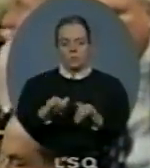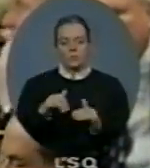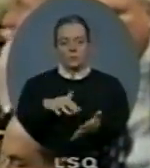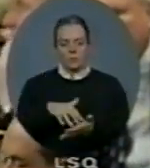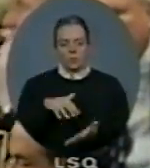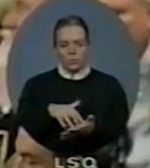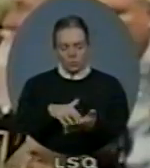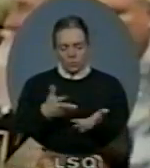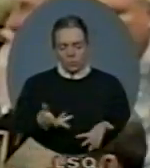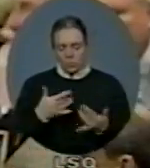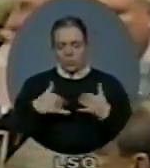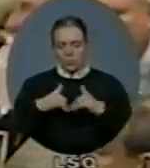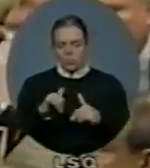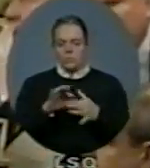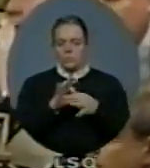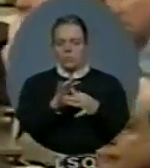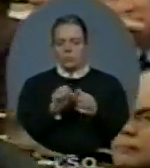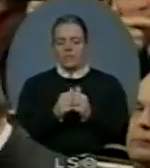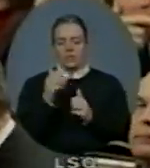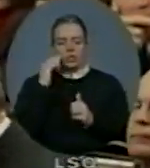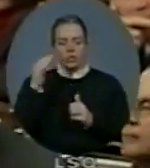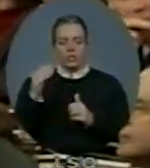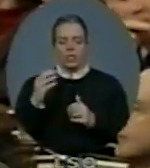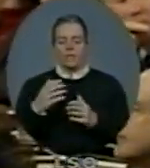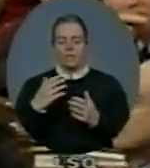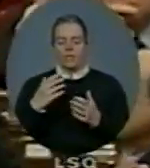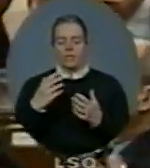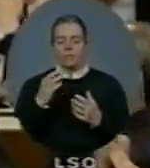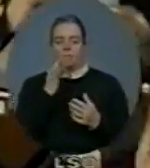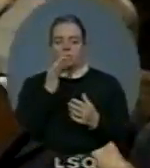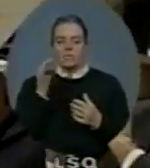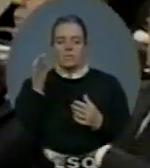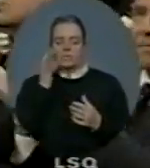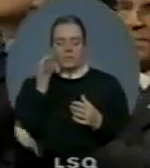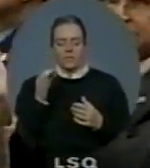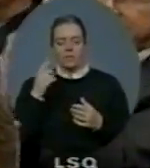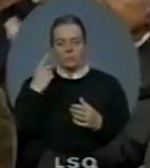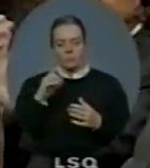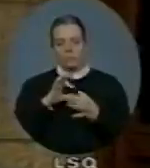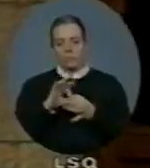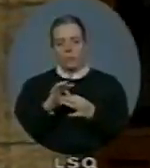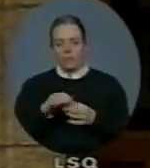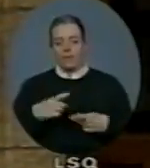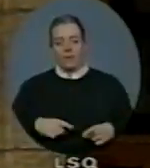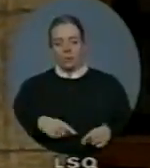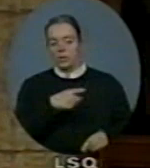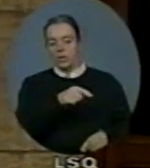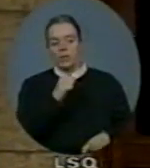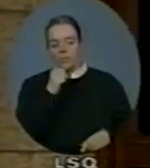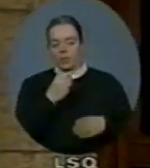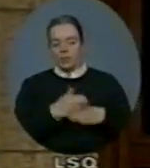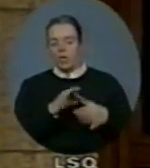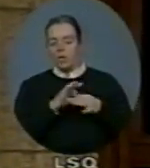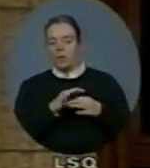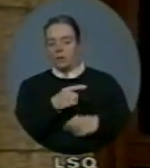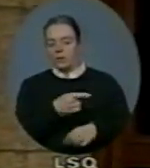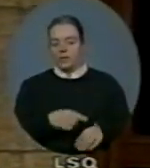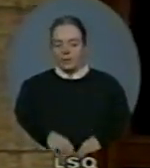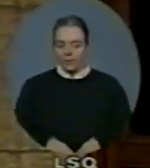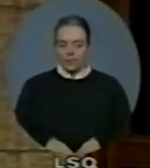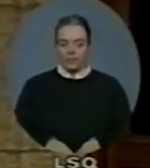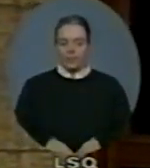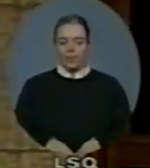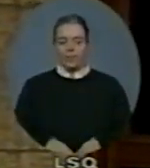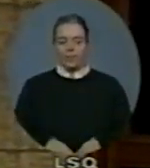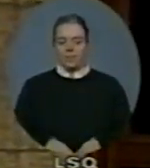with us, unlike the member who just spoke. The Honourable Member for Timmins James Bay. Thank you, Mr. Speaker. Well, I'm sort of surprised he's